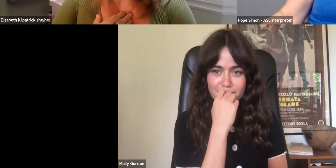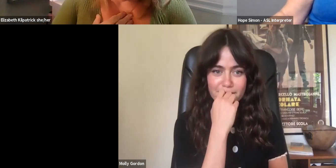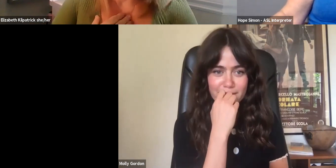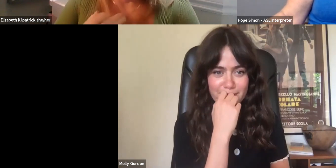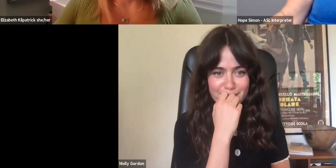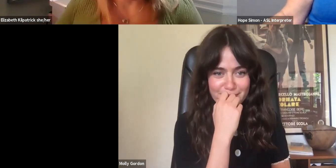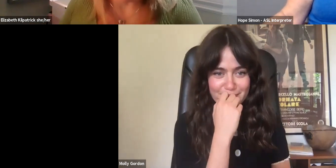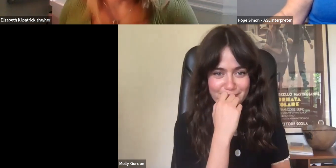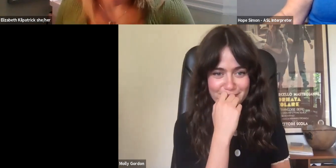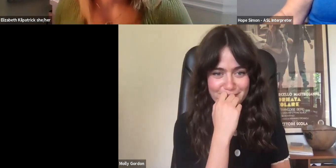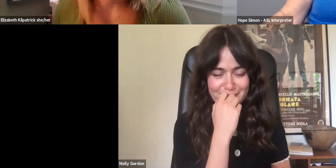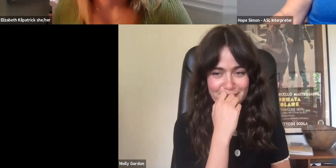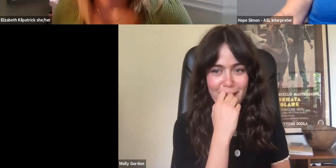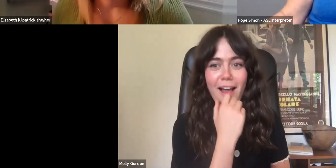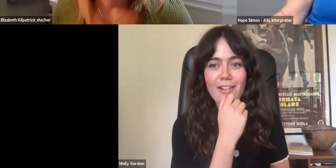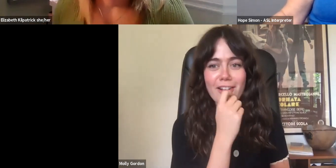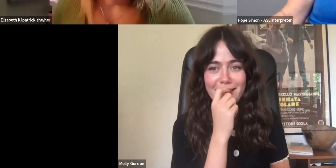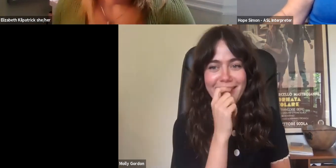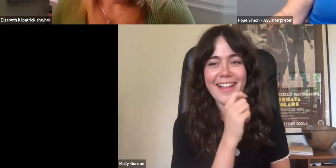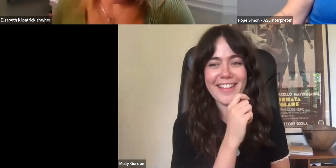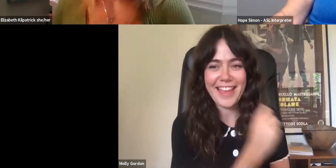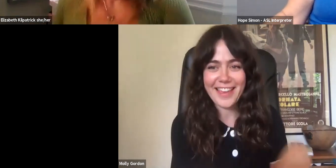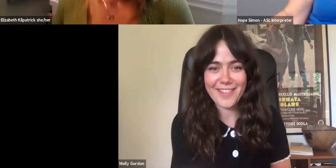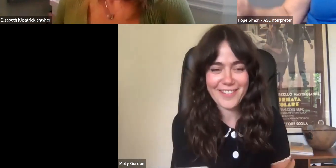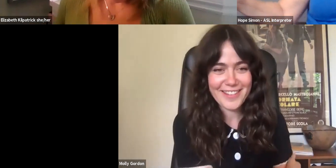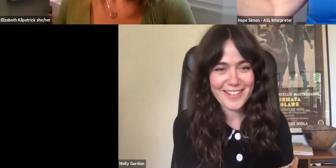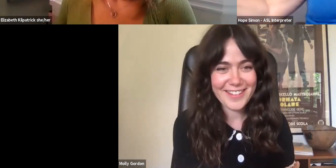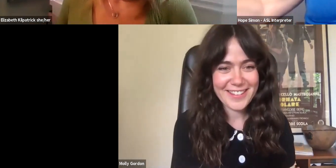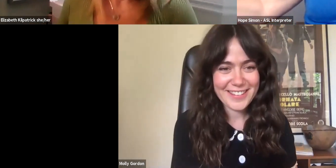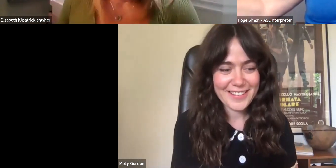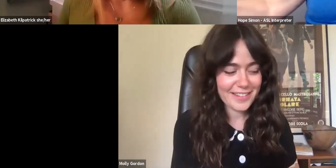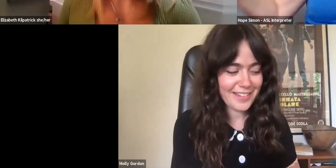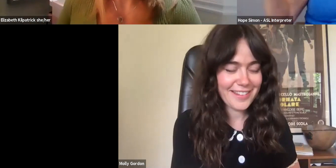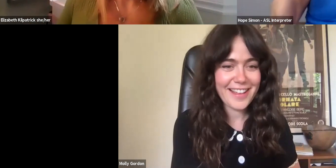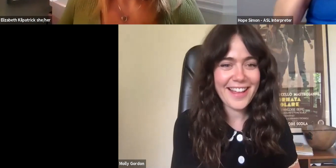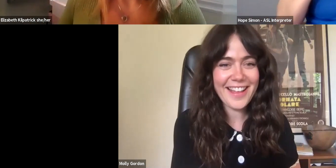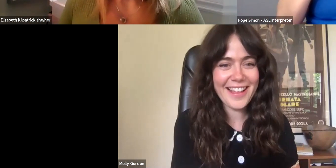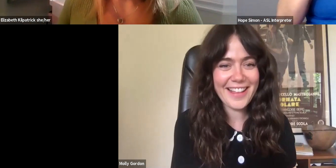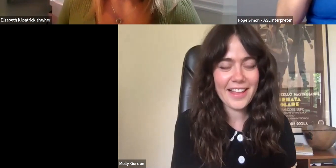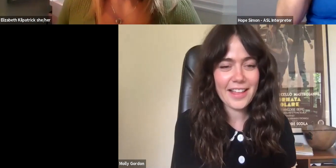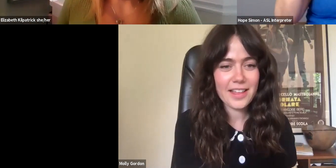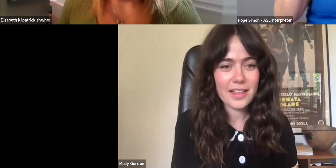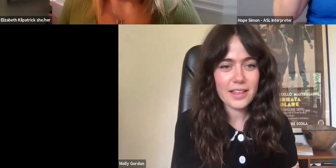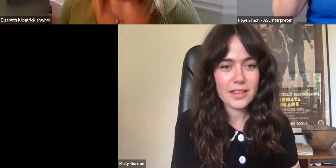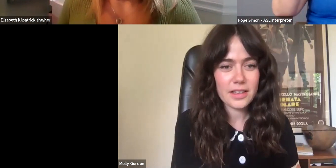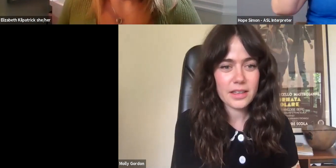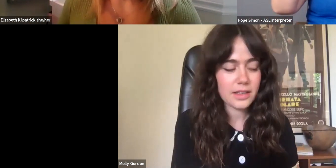Animal Kingdom is like my favorite show. So thank you. Fangirling a little bit.